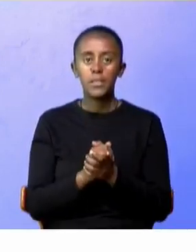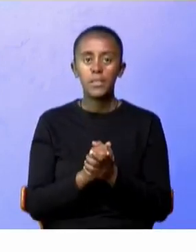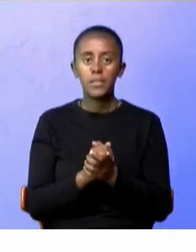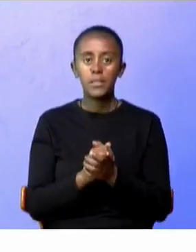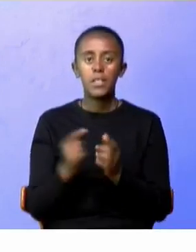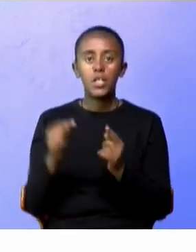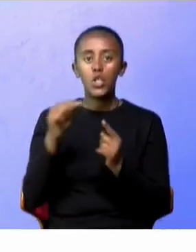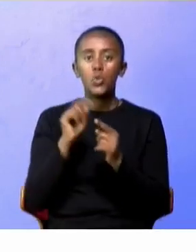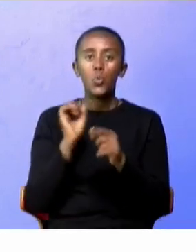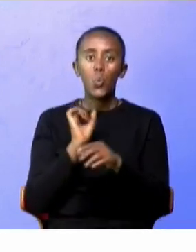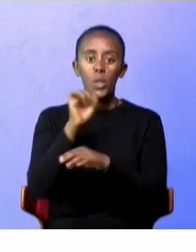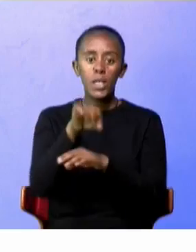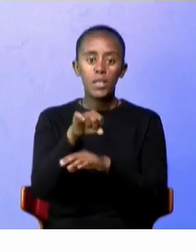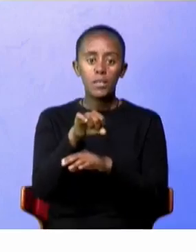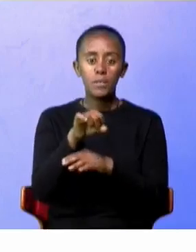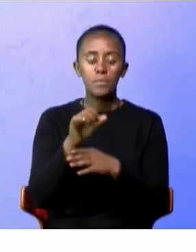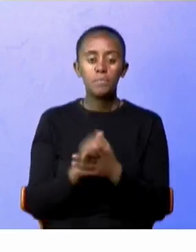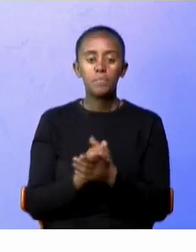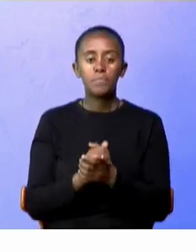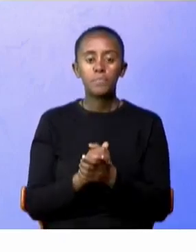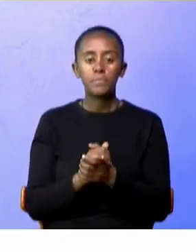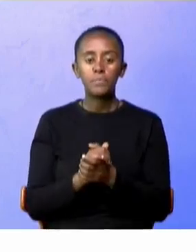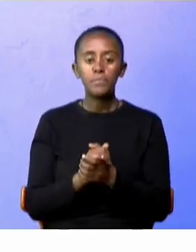to win